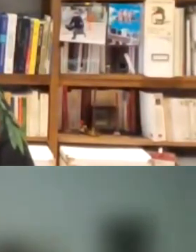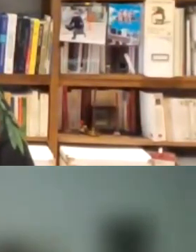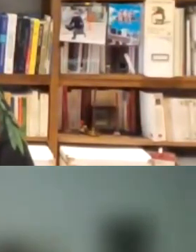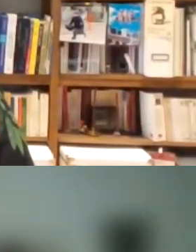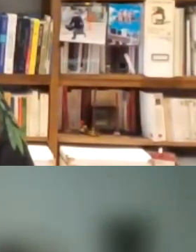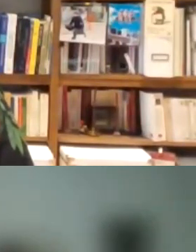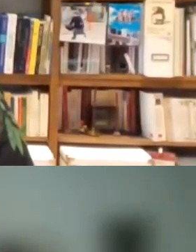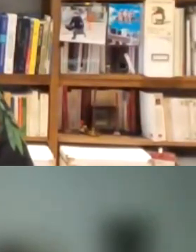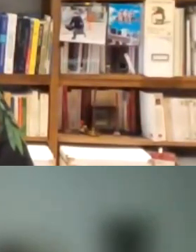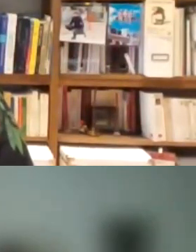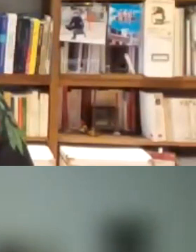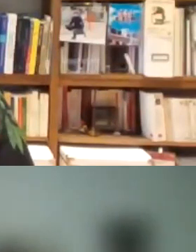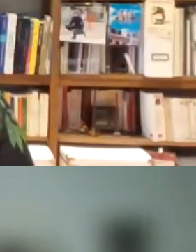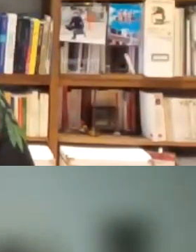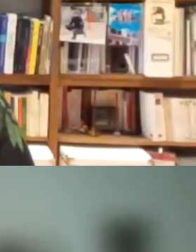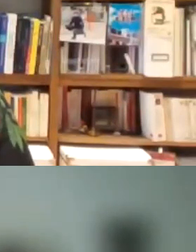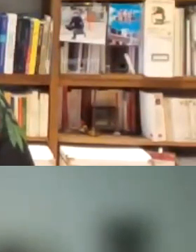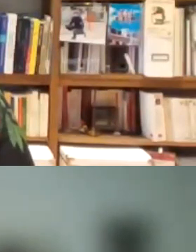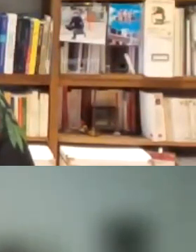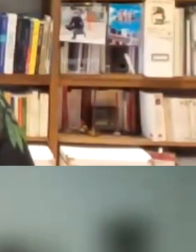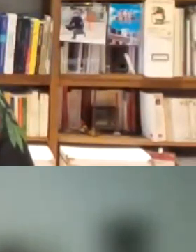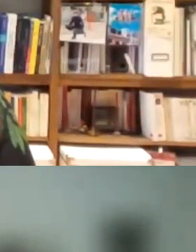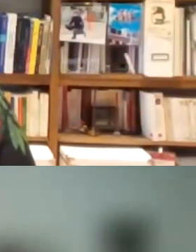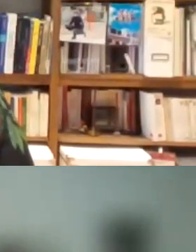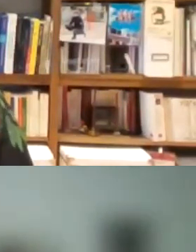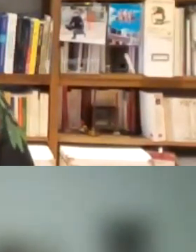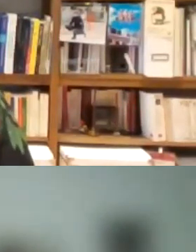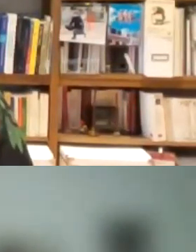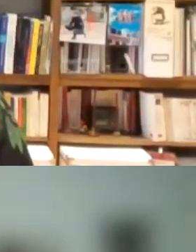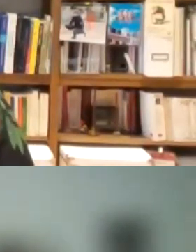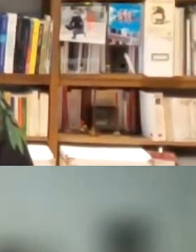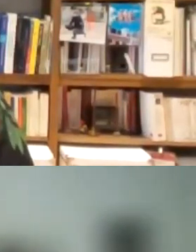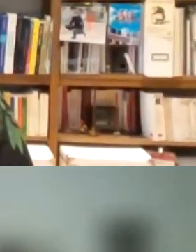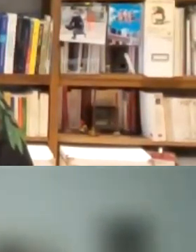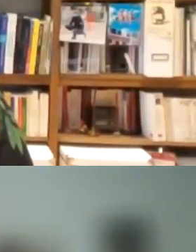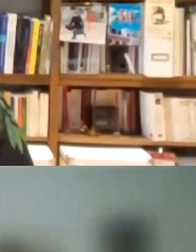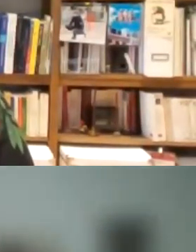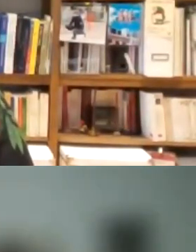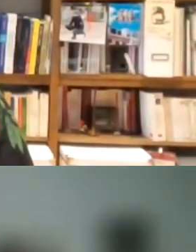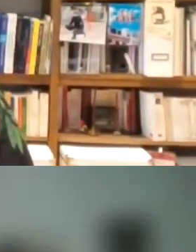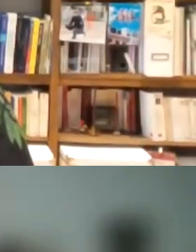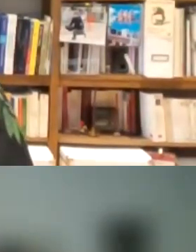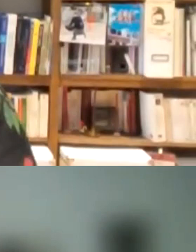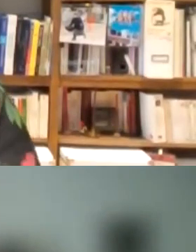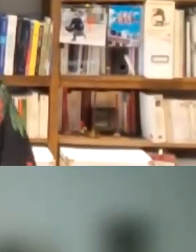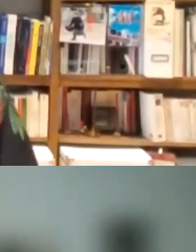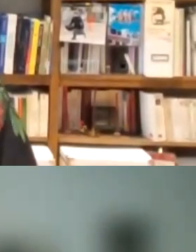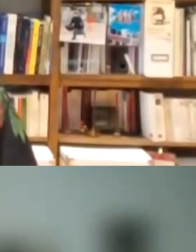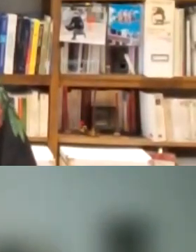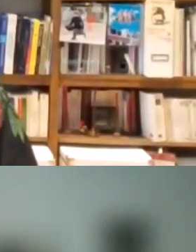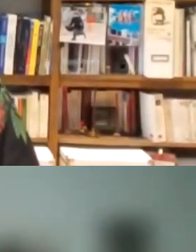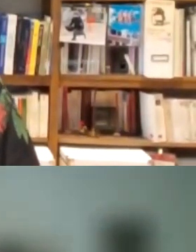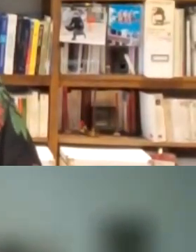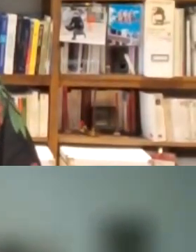of adapting the words that you chose between, bullying and intolerance and goodwill